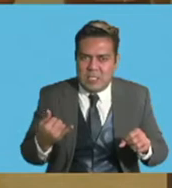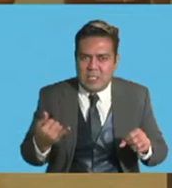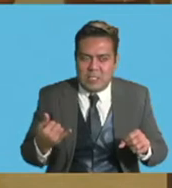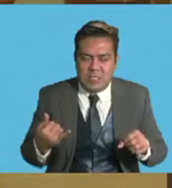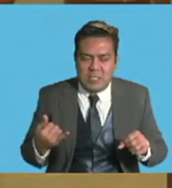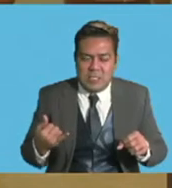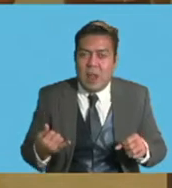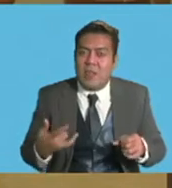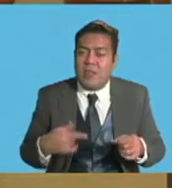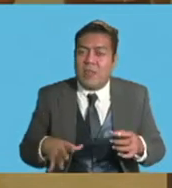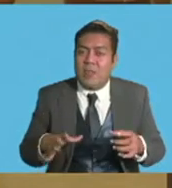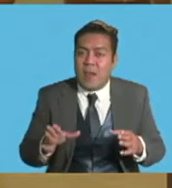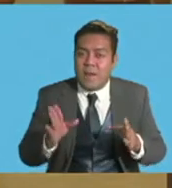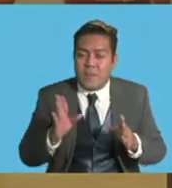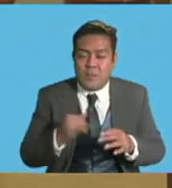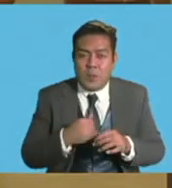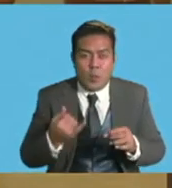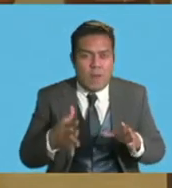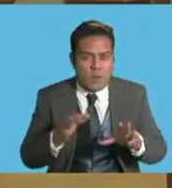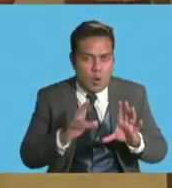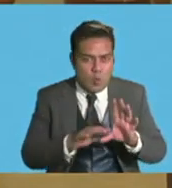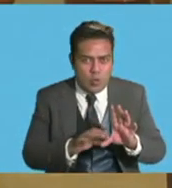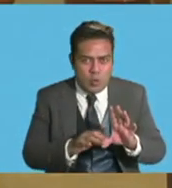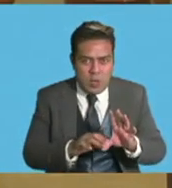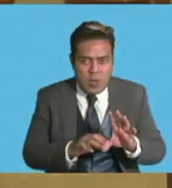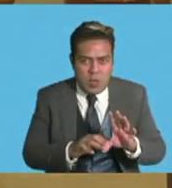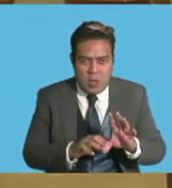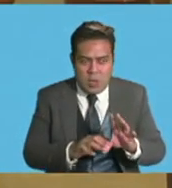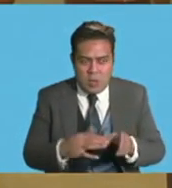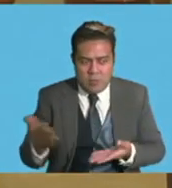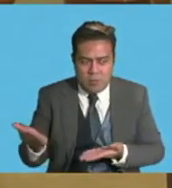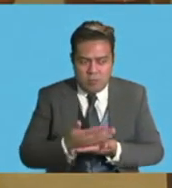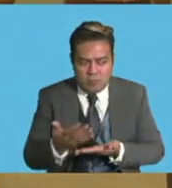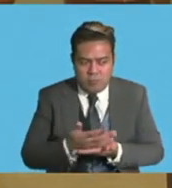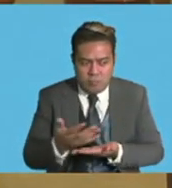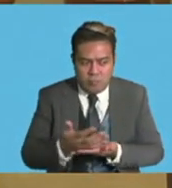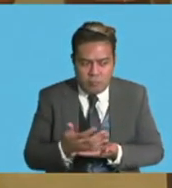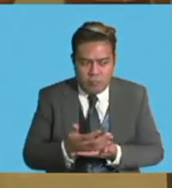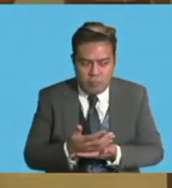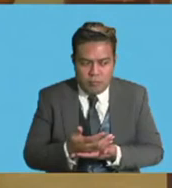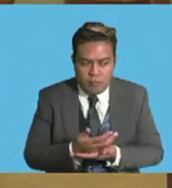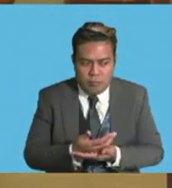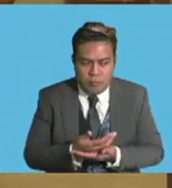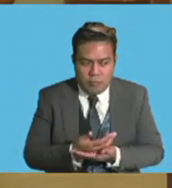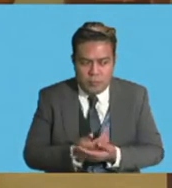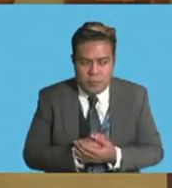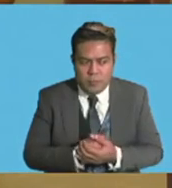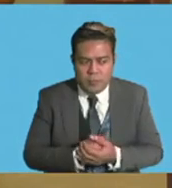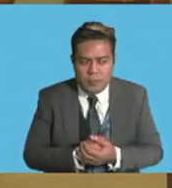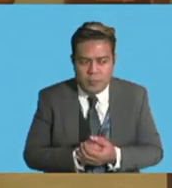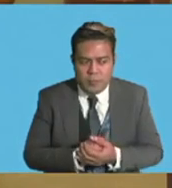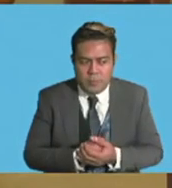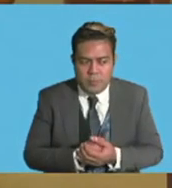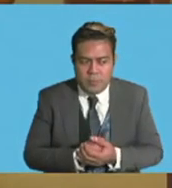The dispensary will be equipped with a PC to capture patient data to support the patient information system